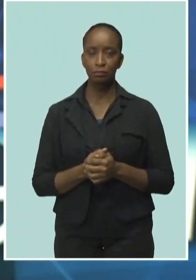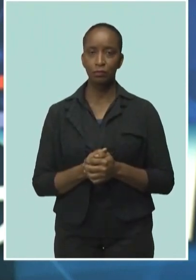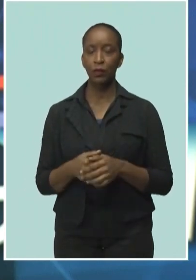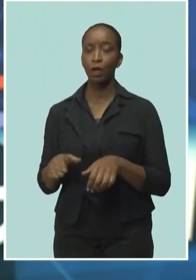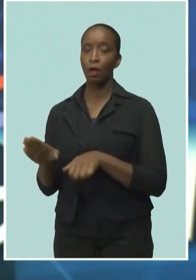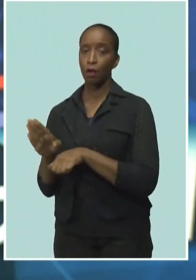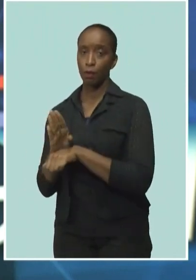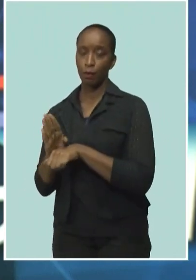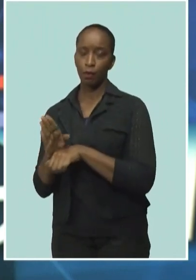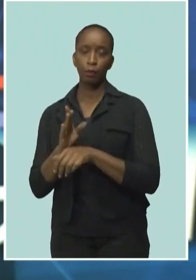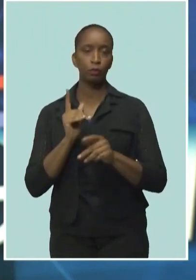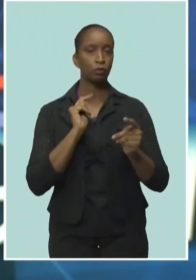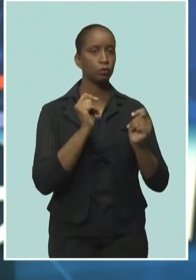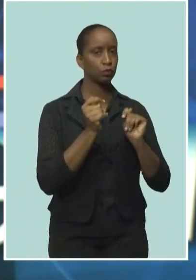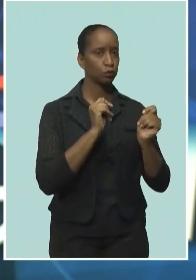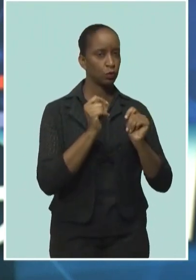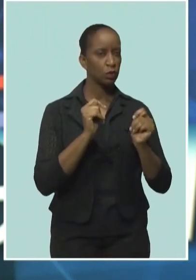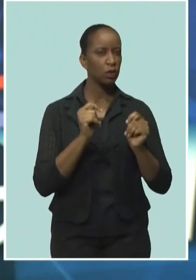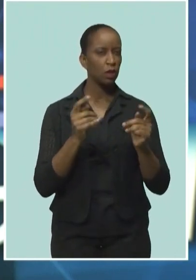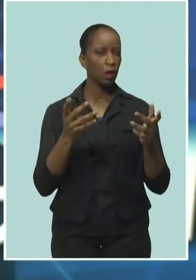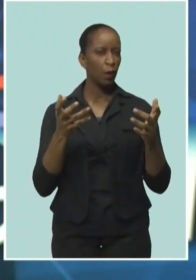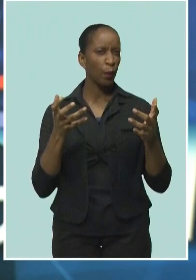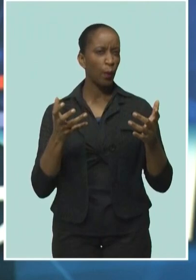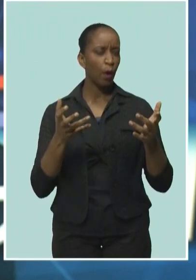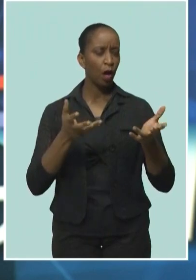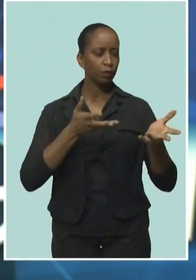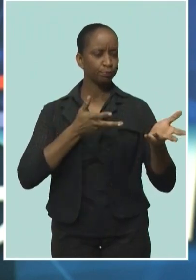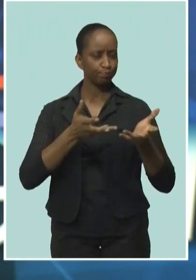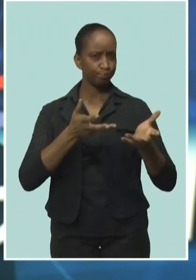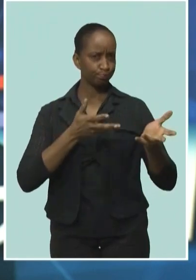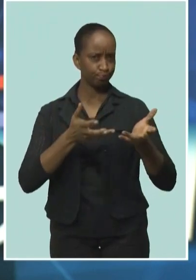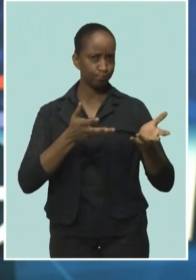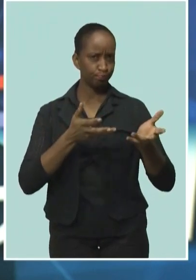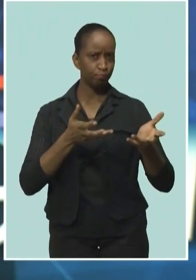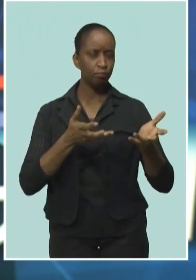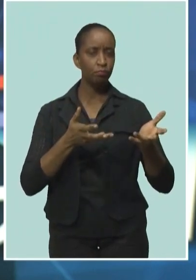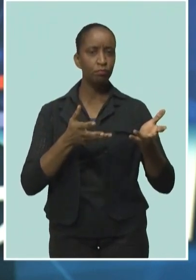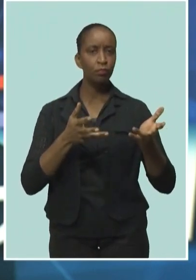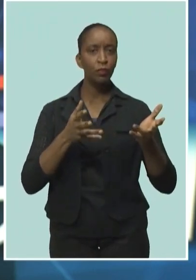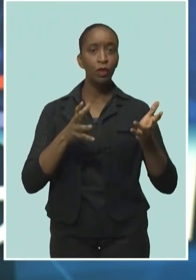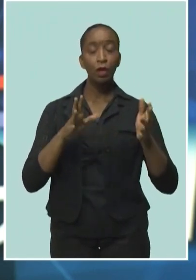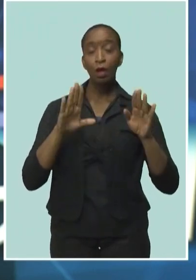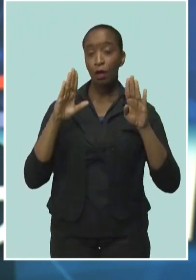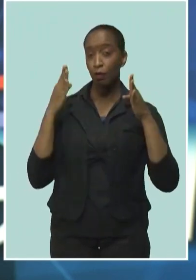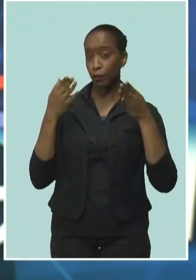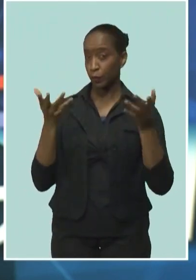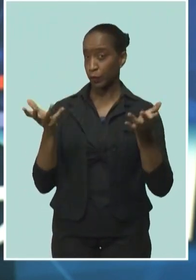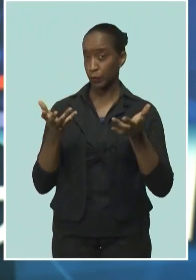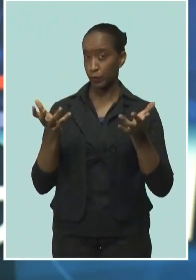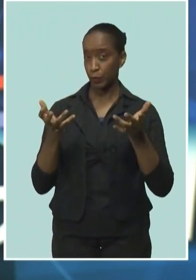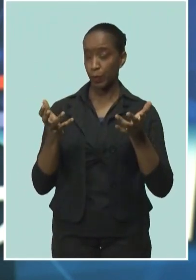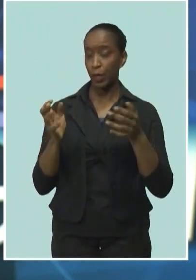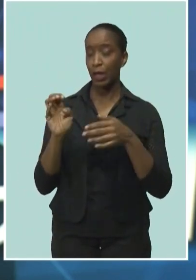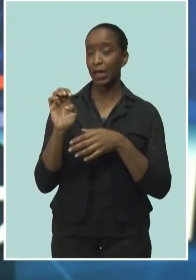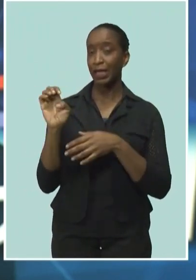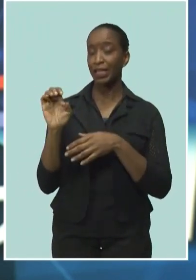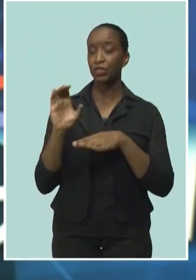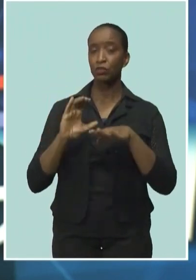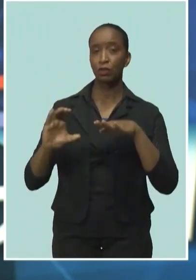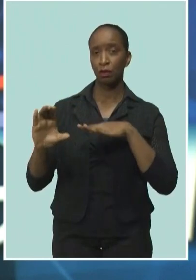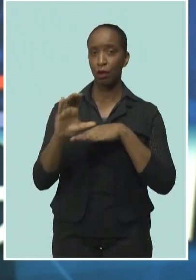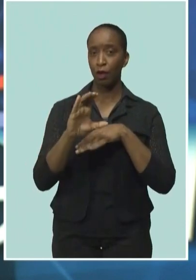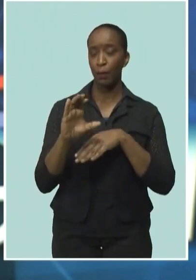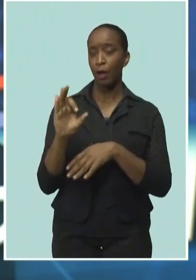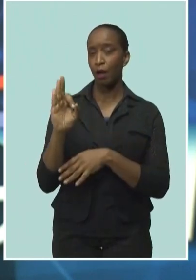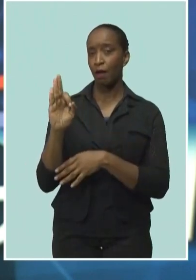a process of open communication on matters related to the Eastern Caribbean flying fish stock. This follows a joint